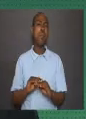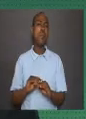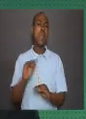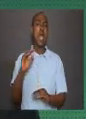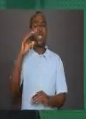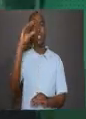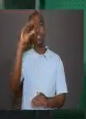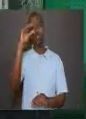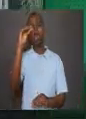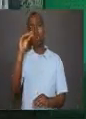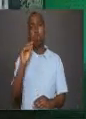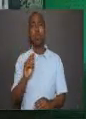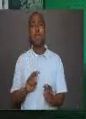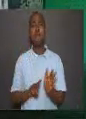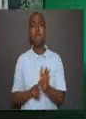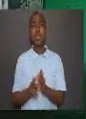the virus.